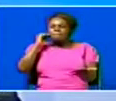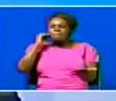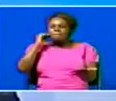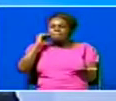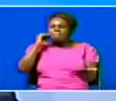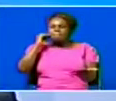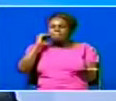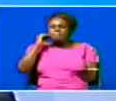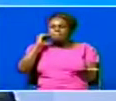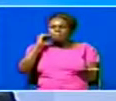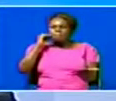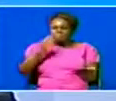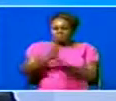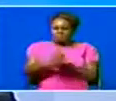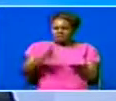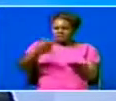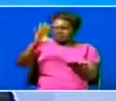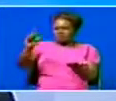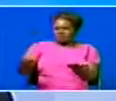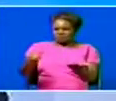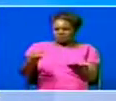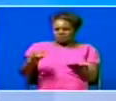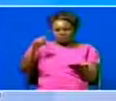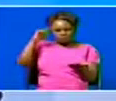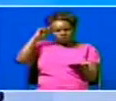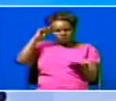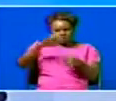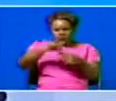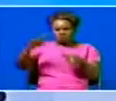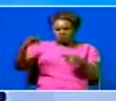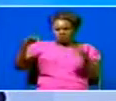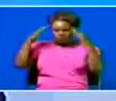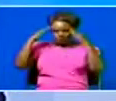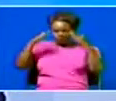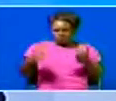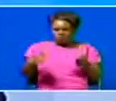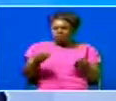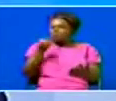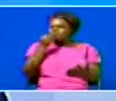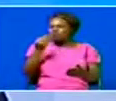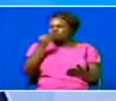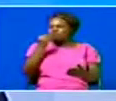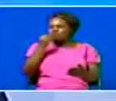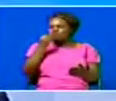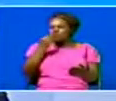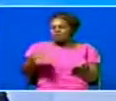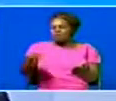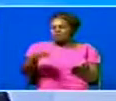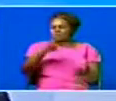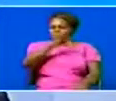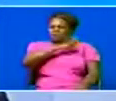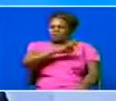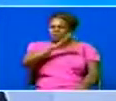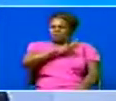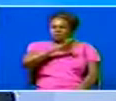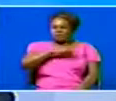Yes. Long overlooked in parts of Africa, indigenous vegetables are now capturing attention for their nutritional and environmental benefits.